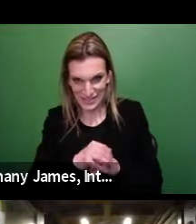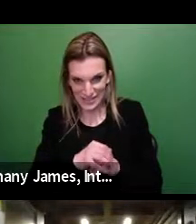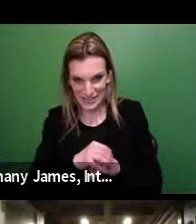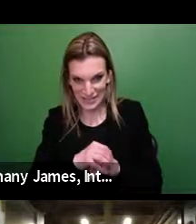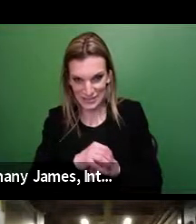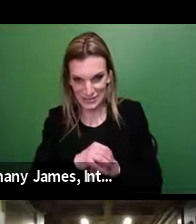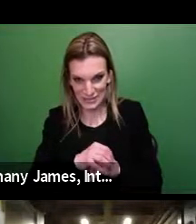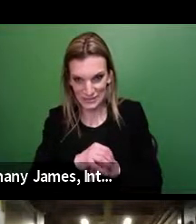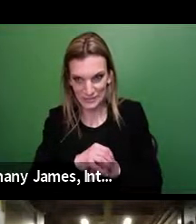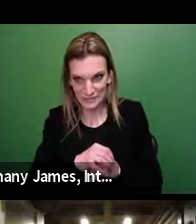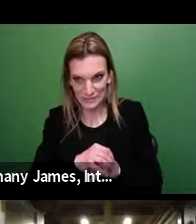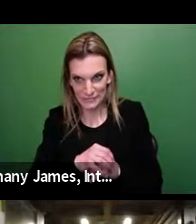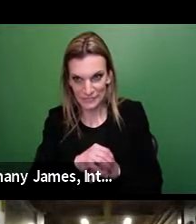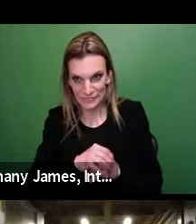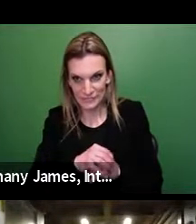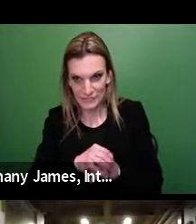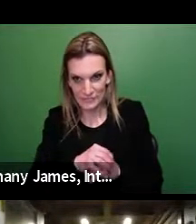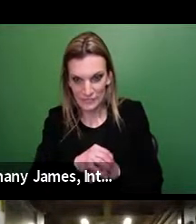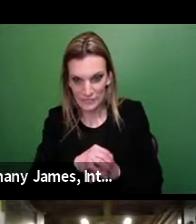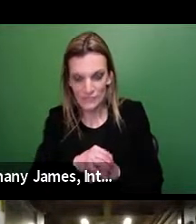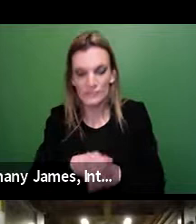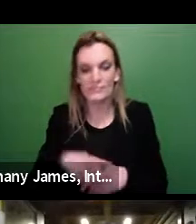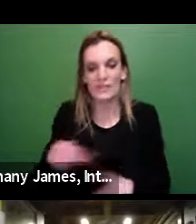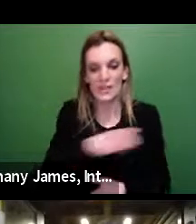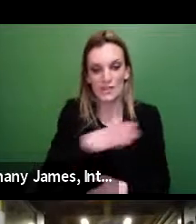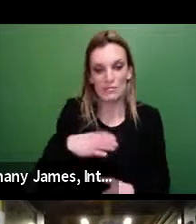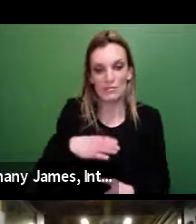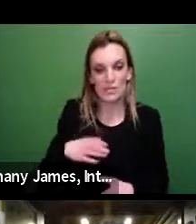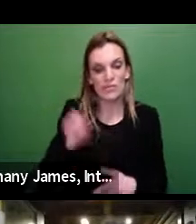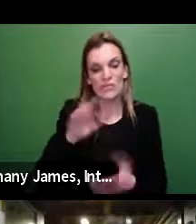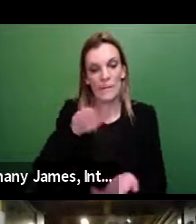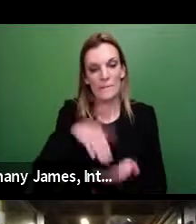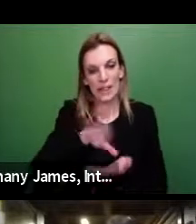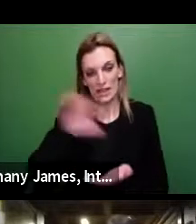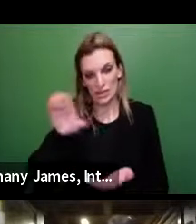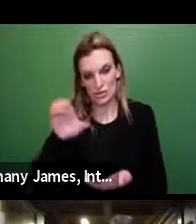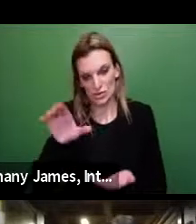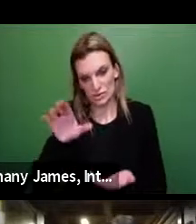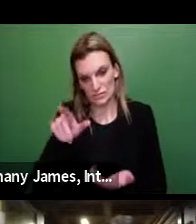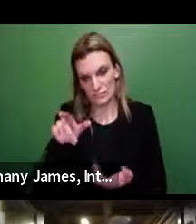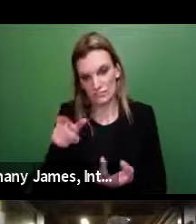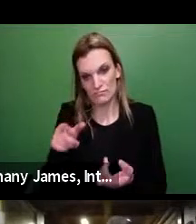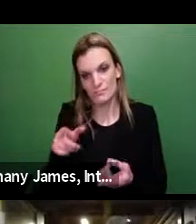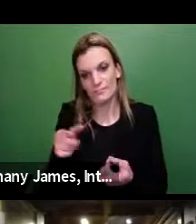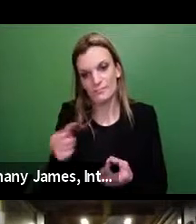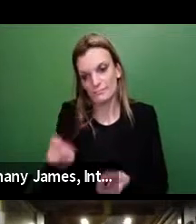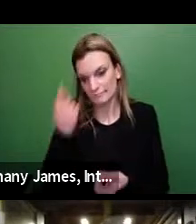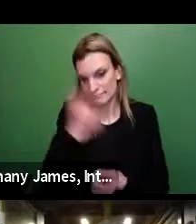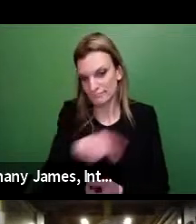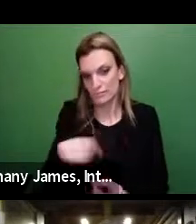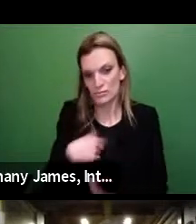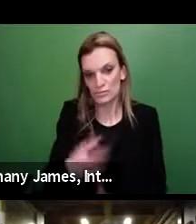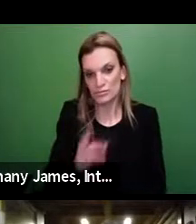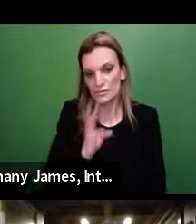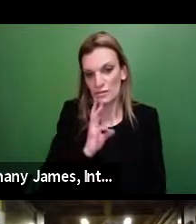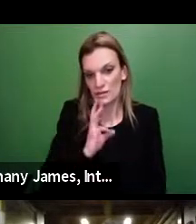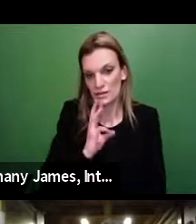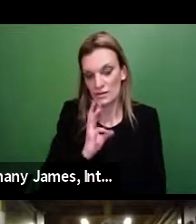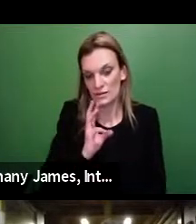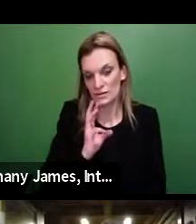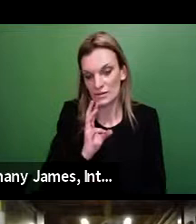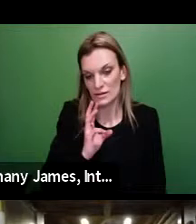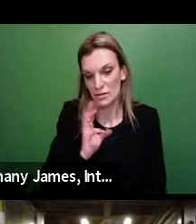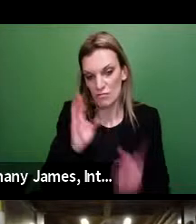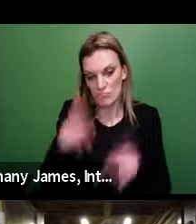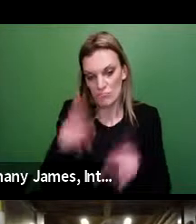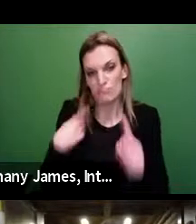So the Commission on Middle Eastern American Affairs is a six-year-old, 15-member commission serving